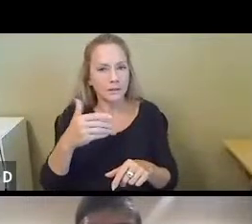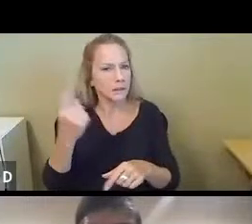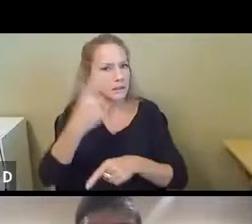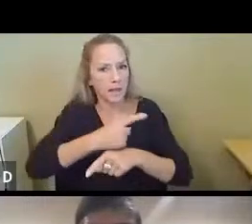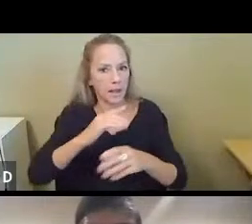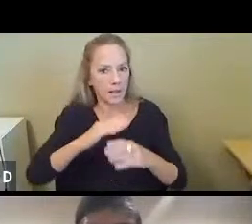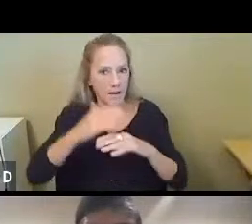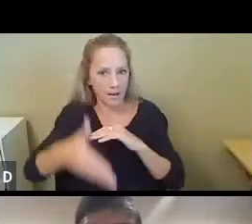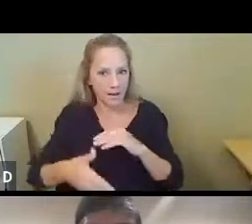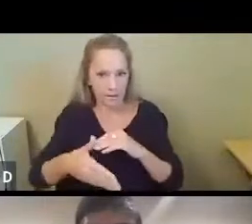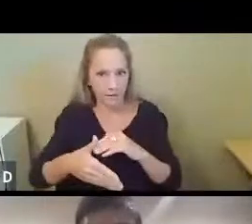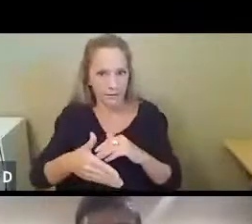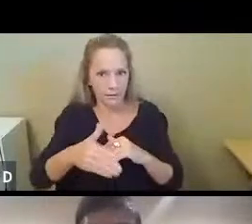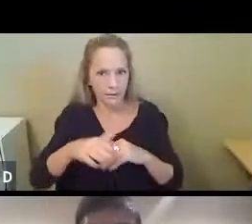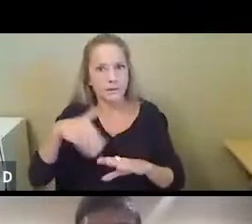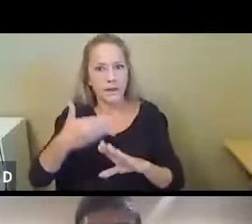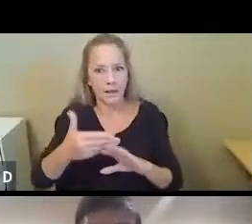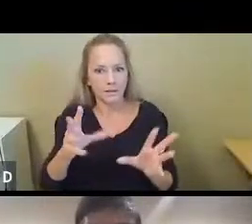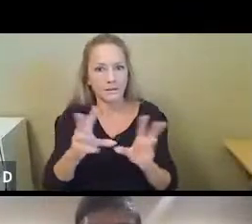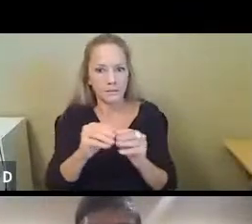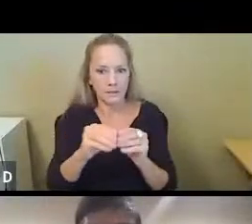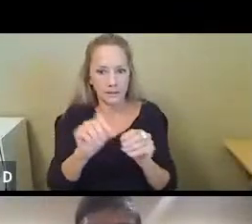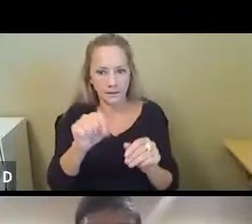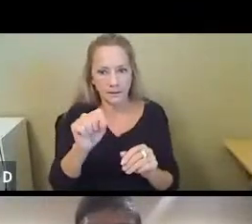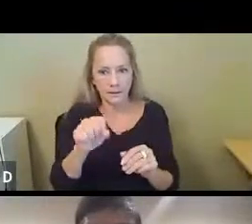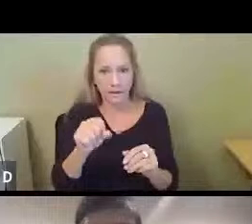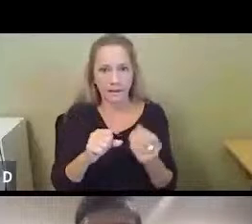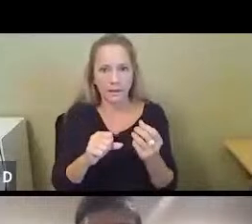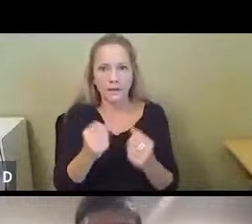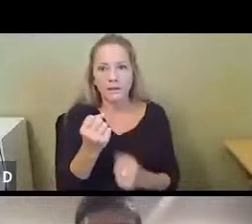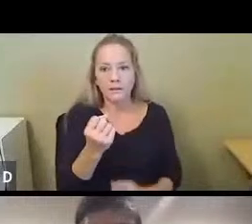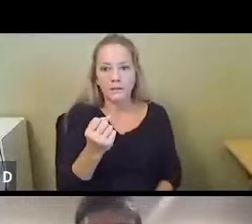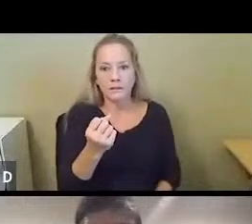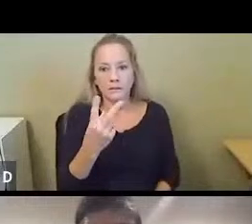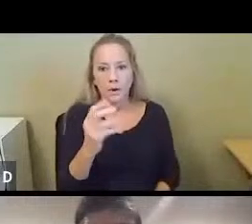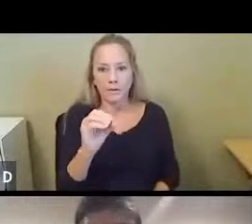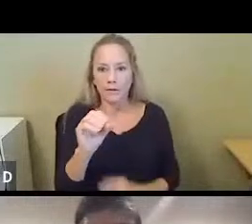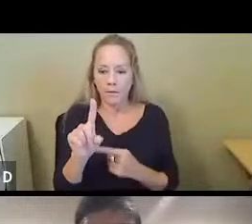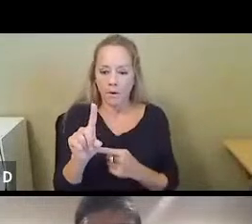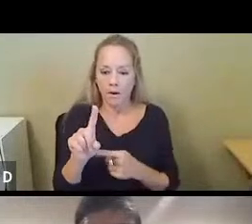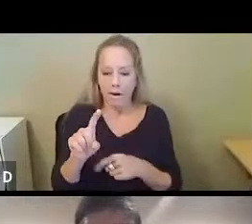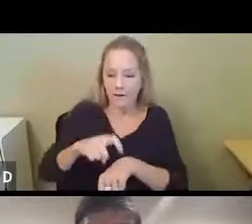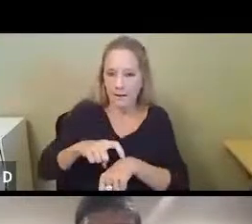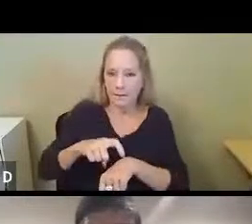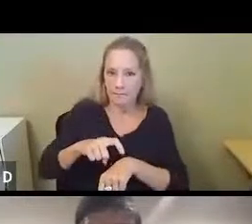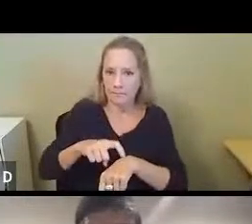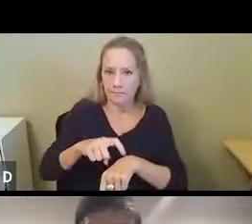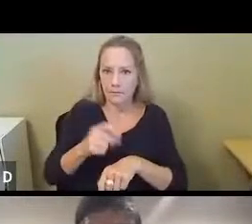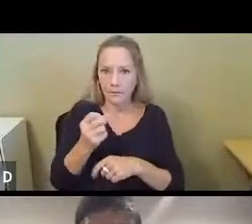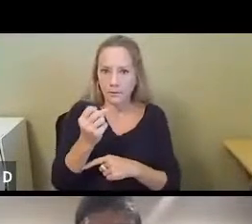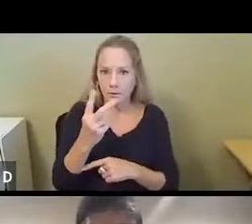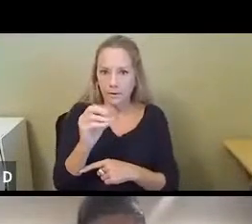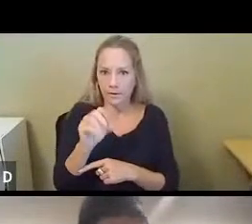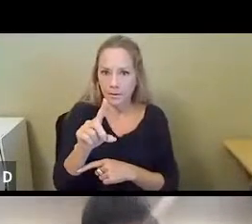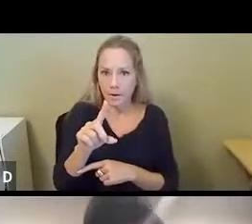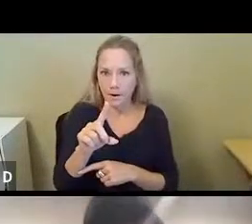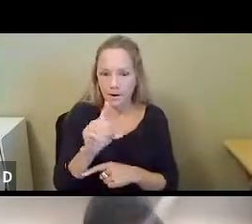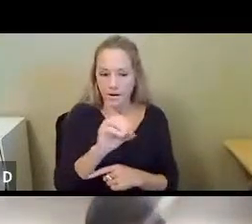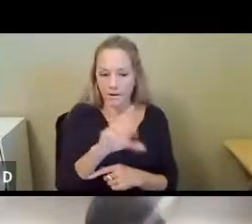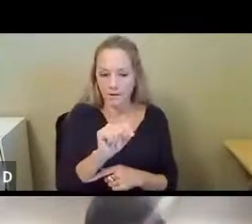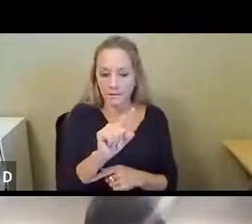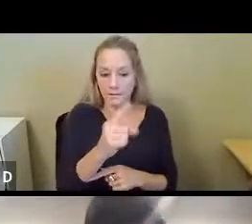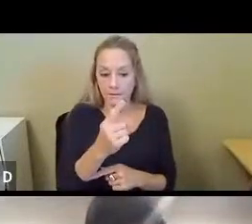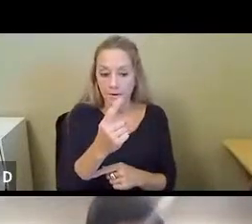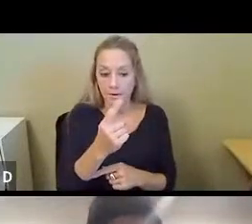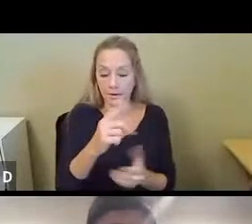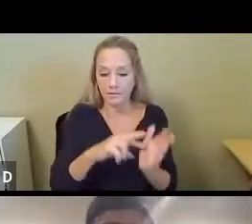the next meeting. Yes, it goes by 12:01. So we had it tonight at 12:01 on October 1st. It will be